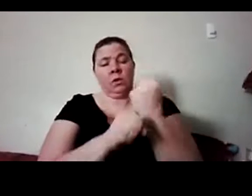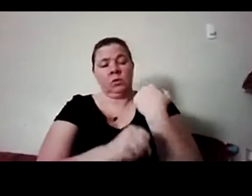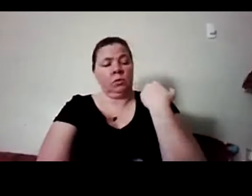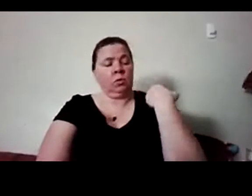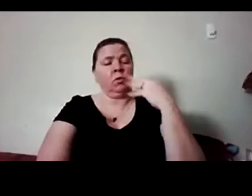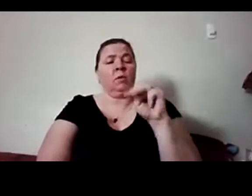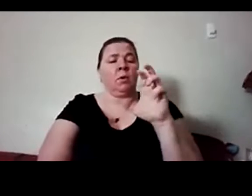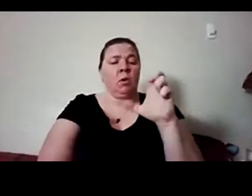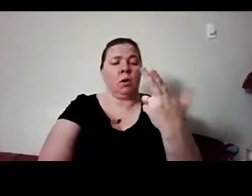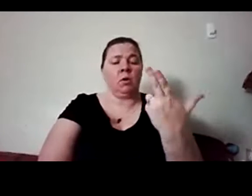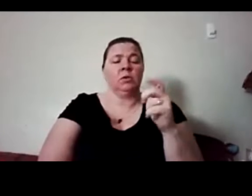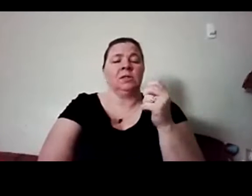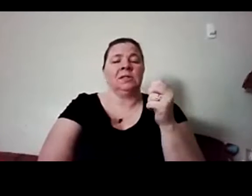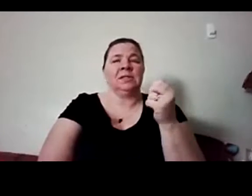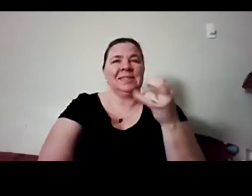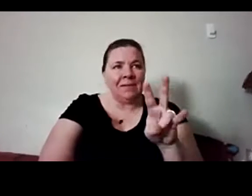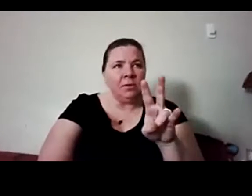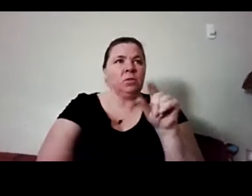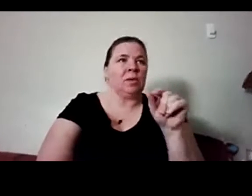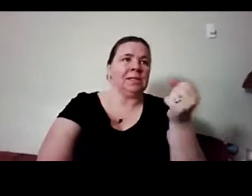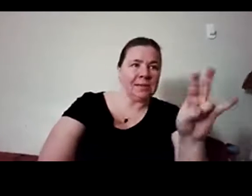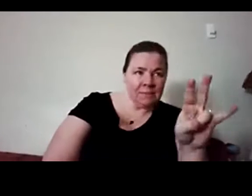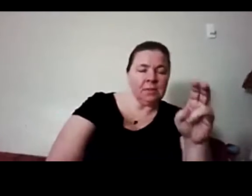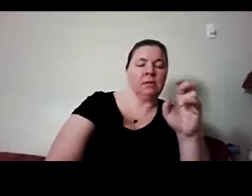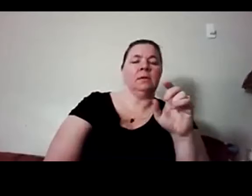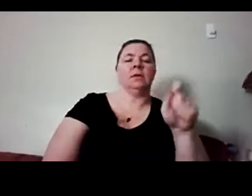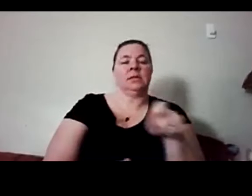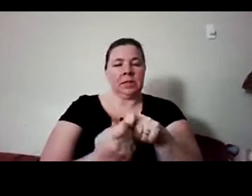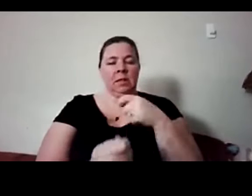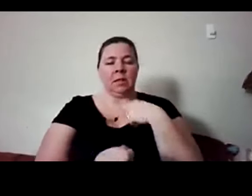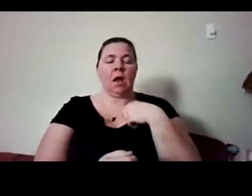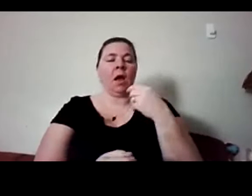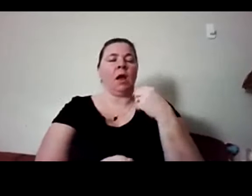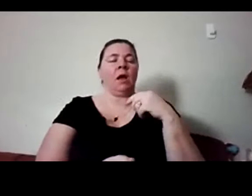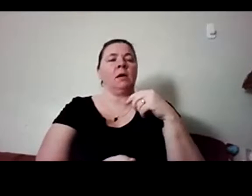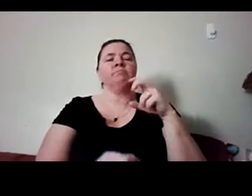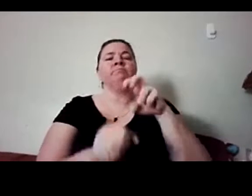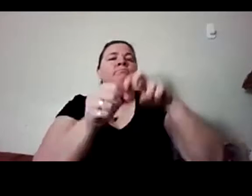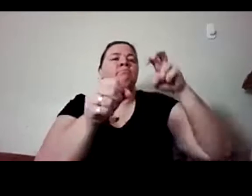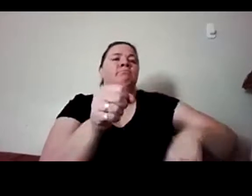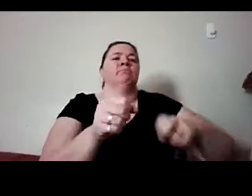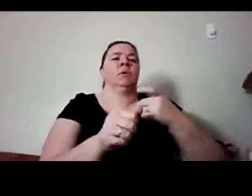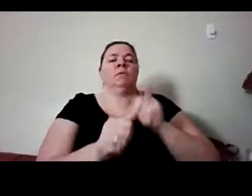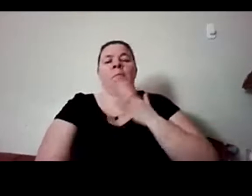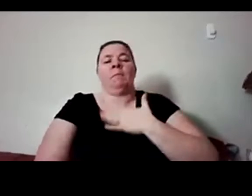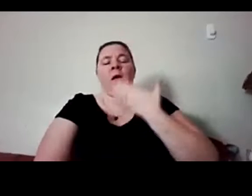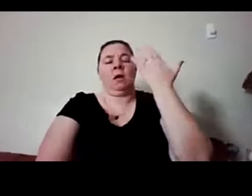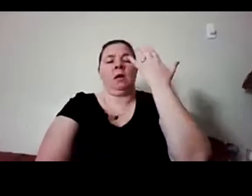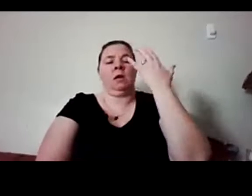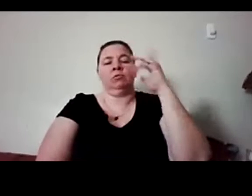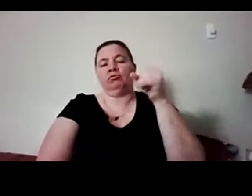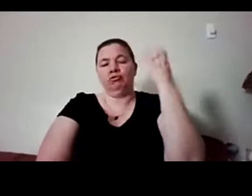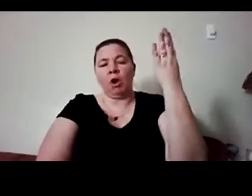17th, 2017, to be exact, I decided to tender my resignation from my corporate America